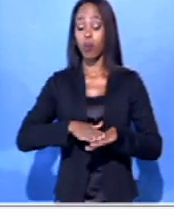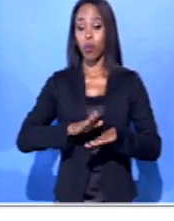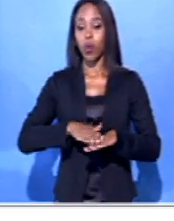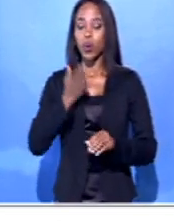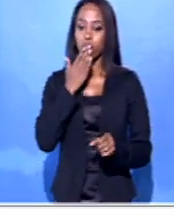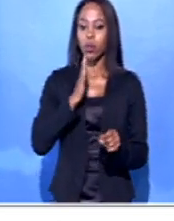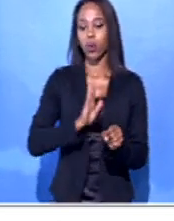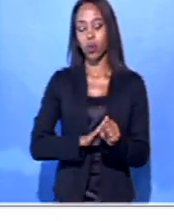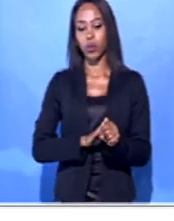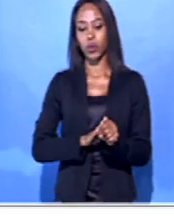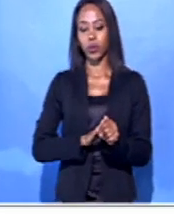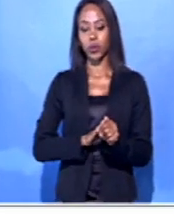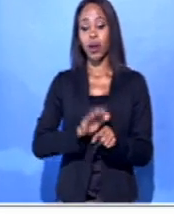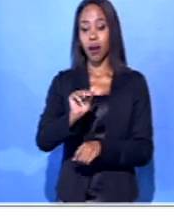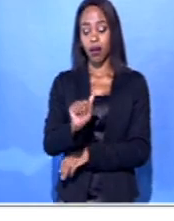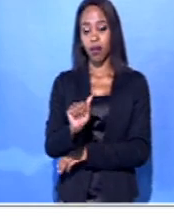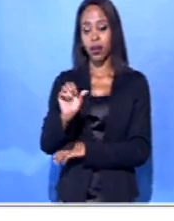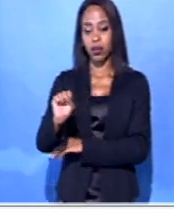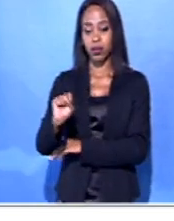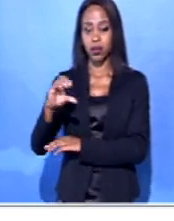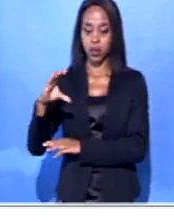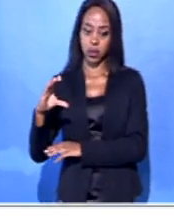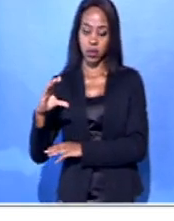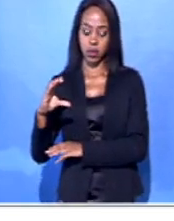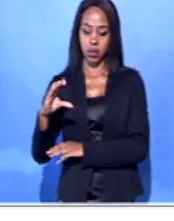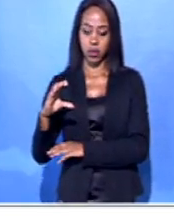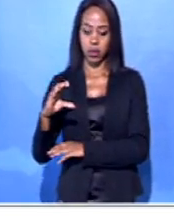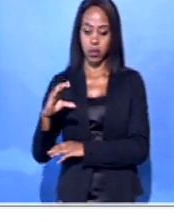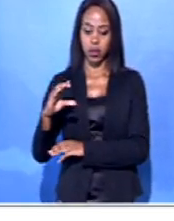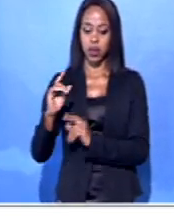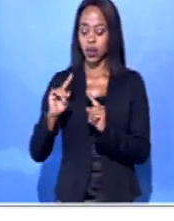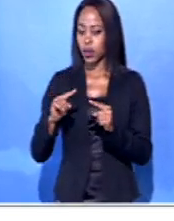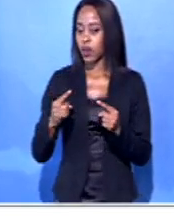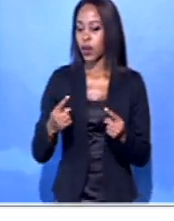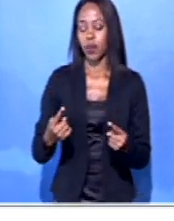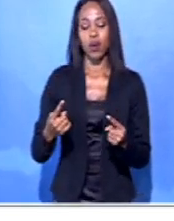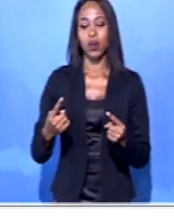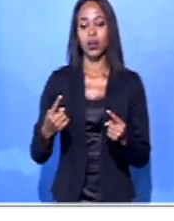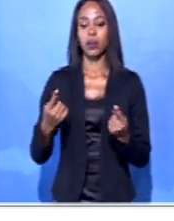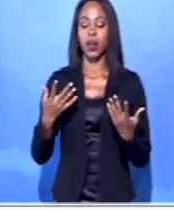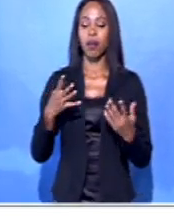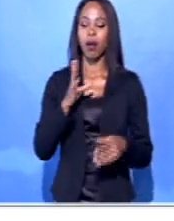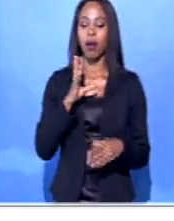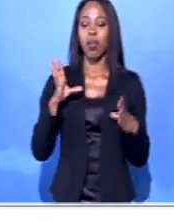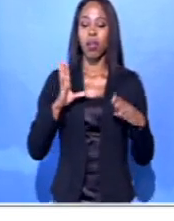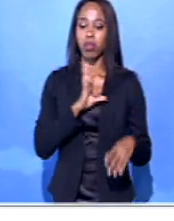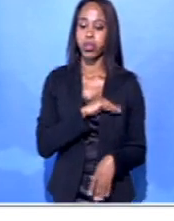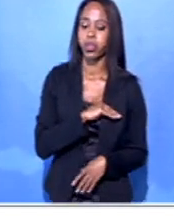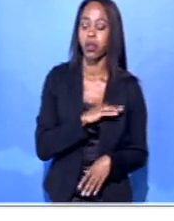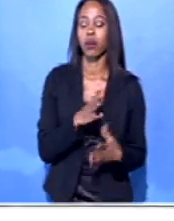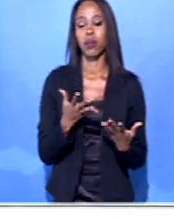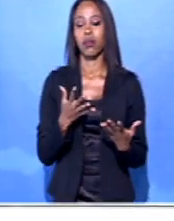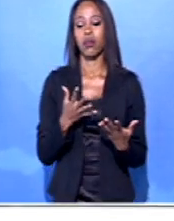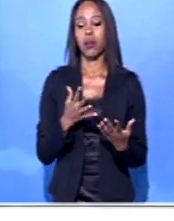we commit as African Security Congress that we shall not tire until insourcing of security